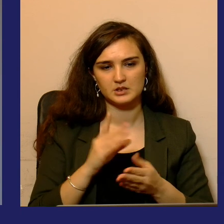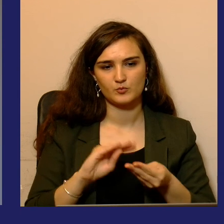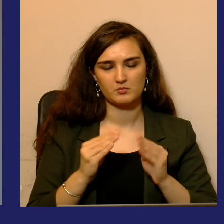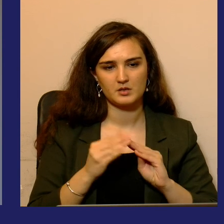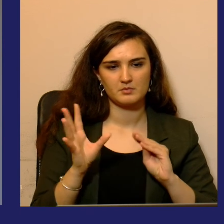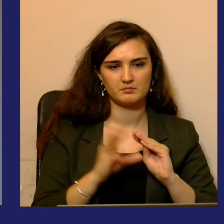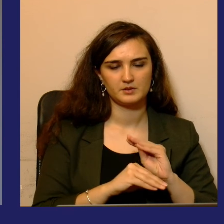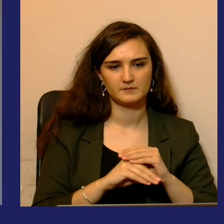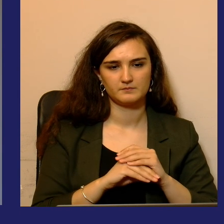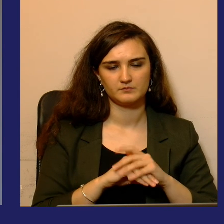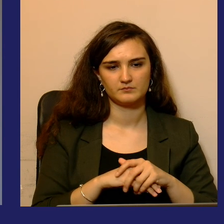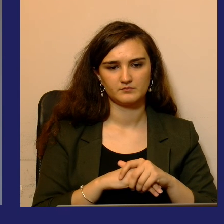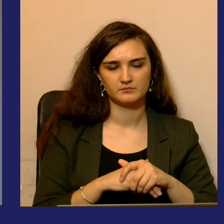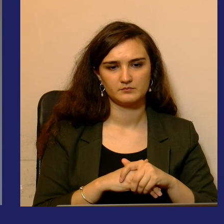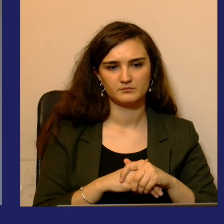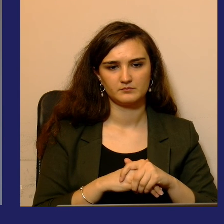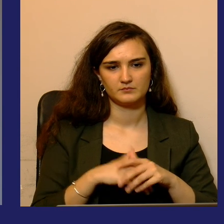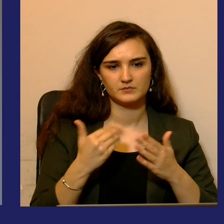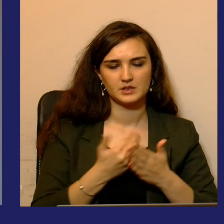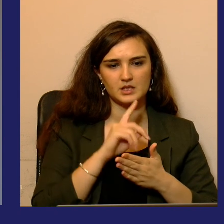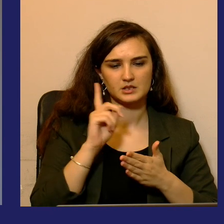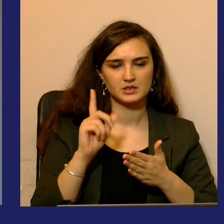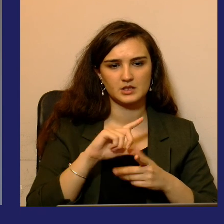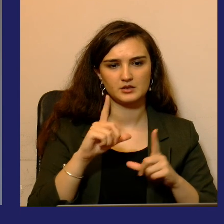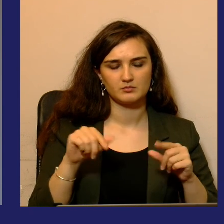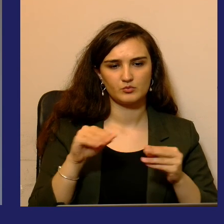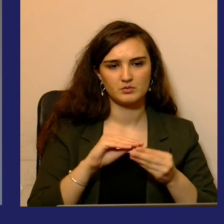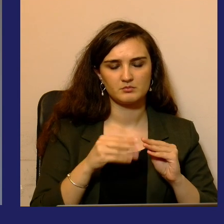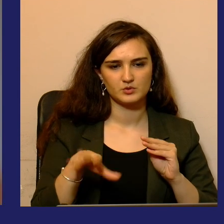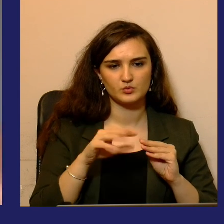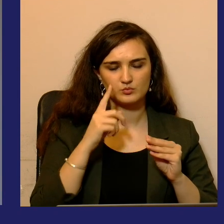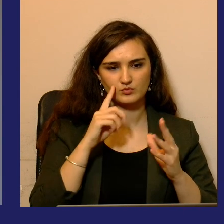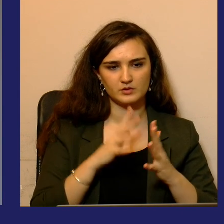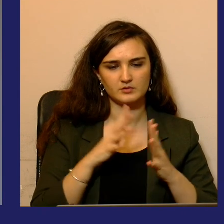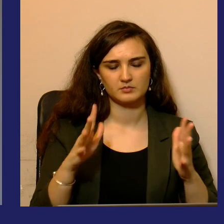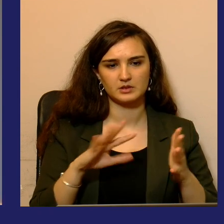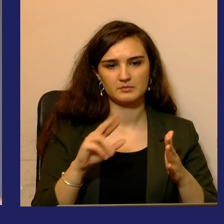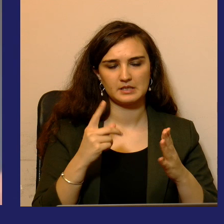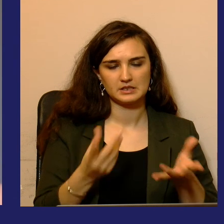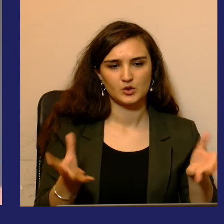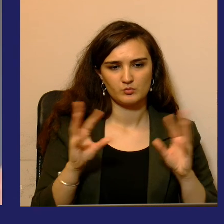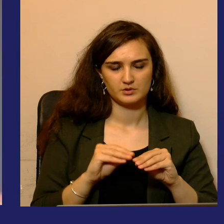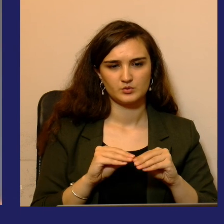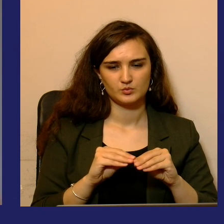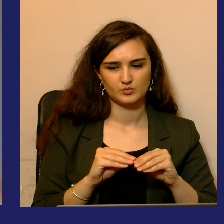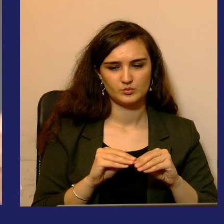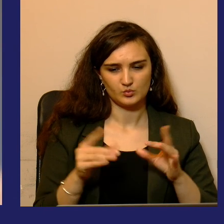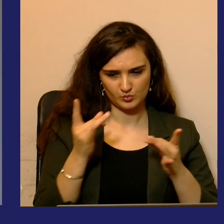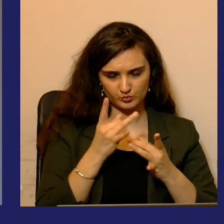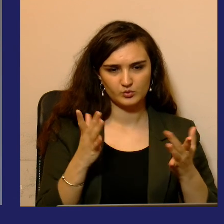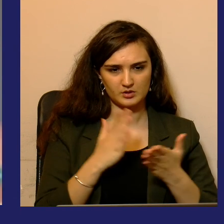of integrity. And I think that's just part of it. You have got to have this culture of integrity in a country